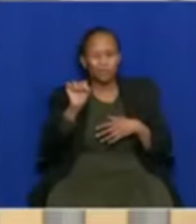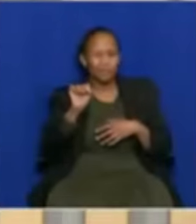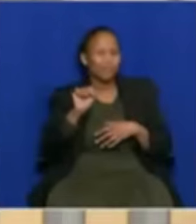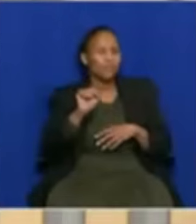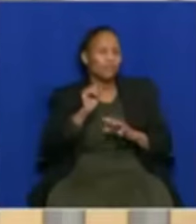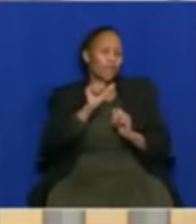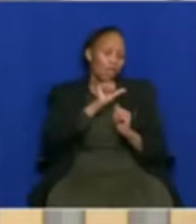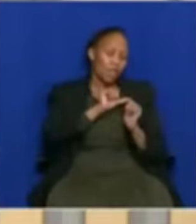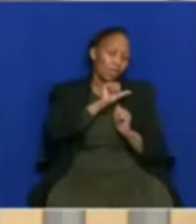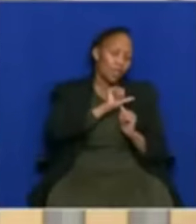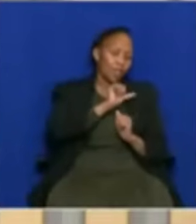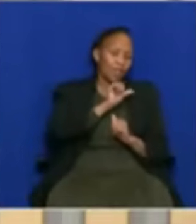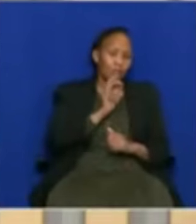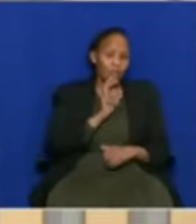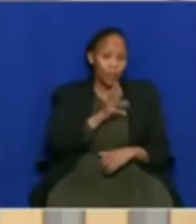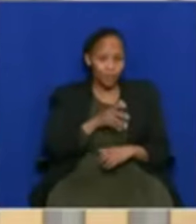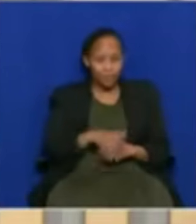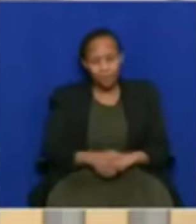Yes.